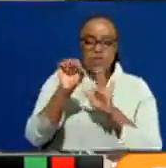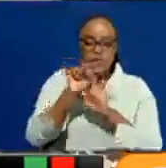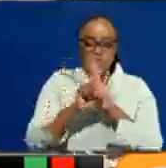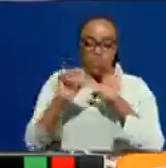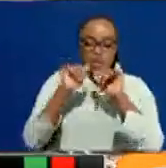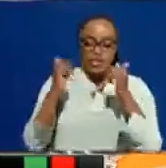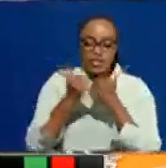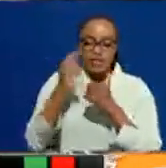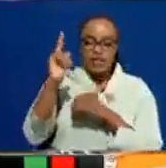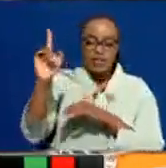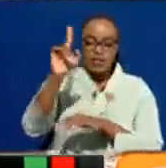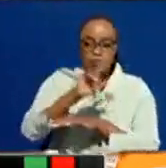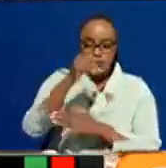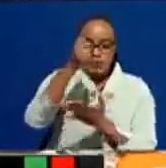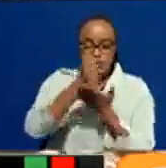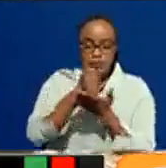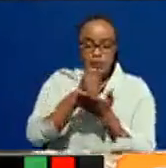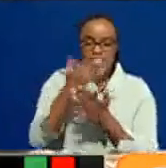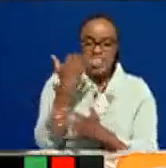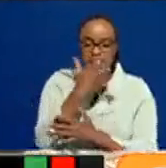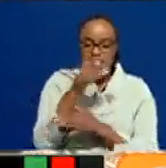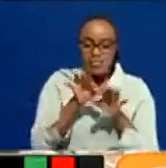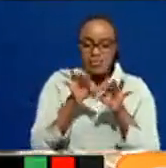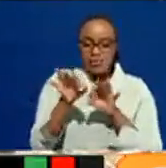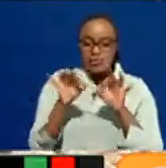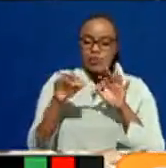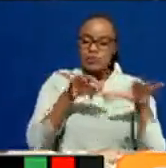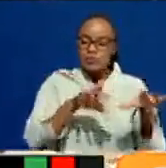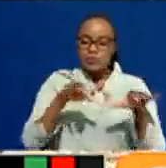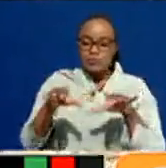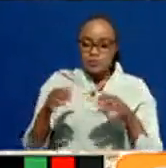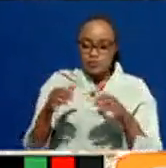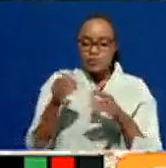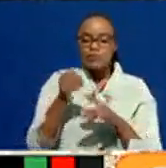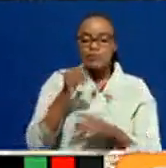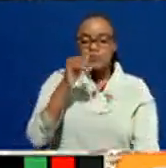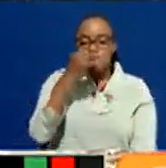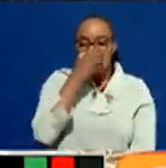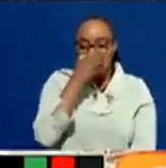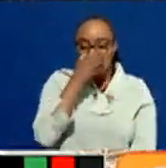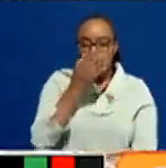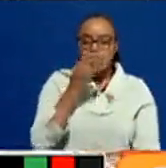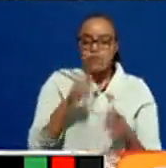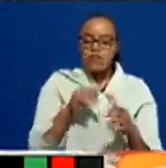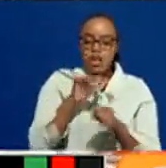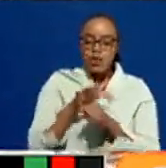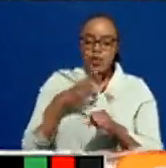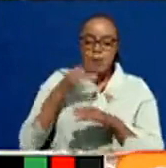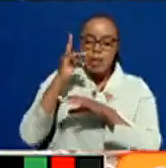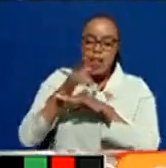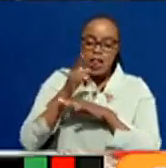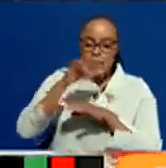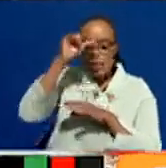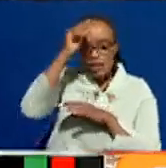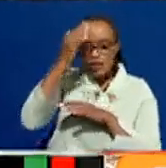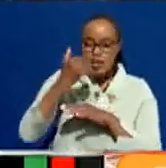his first day in office, Gachagua narrated his tribulations of allies of President William Ruto, saying many were harassed by government